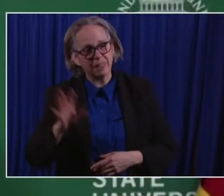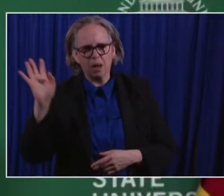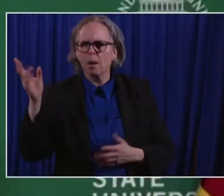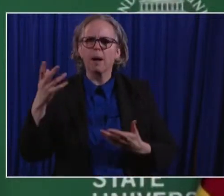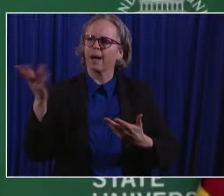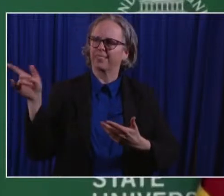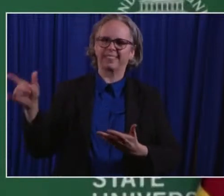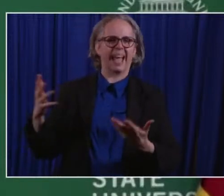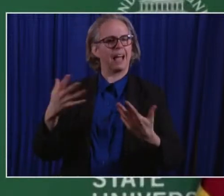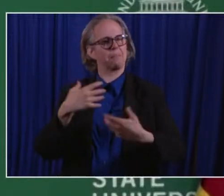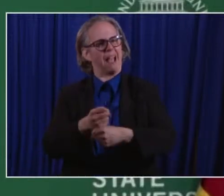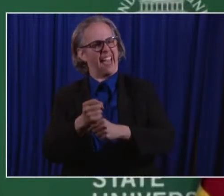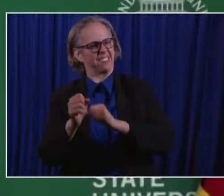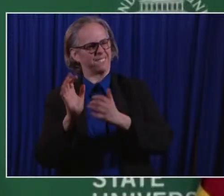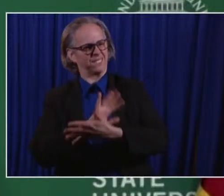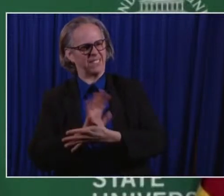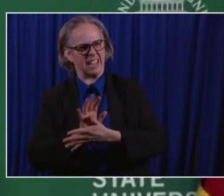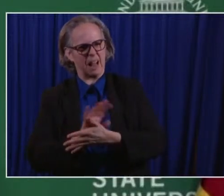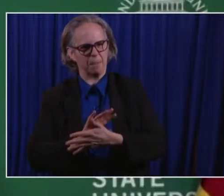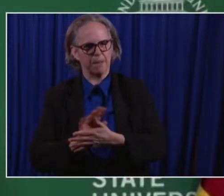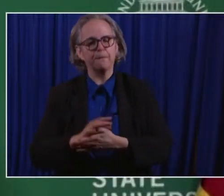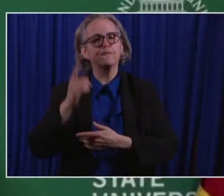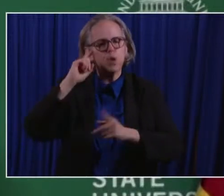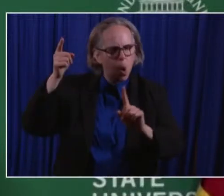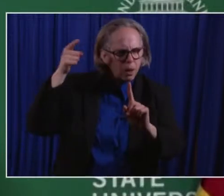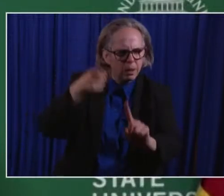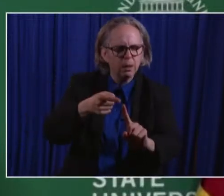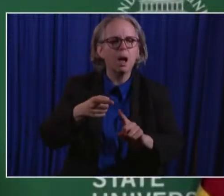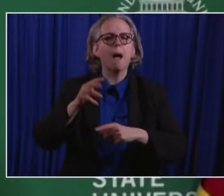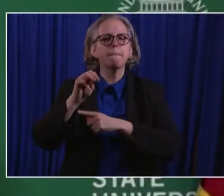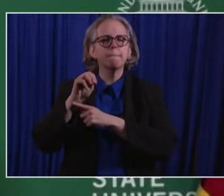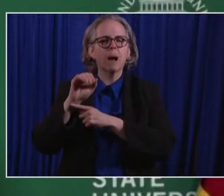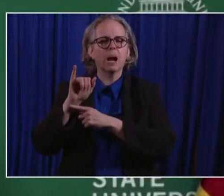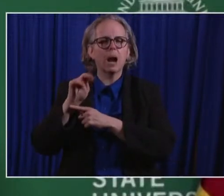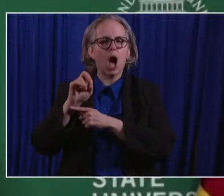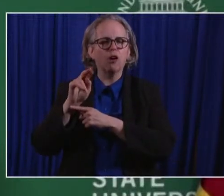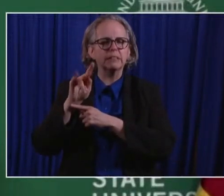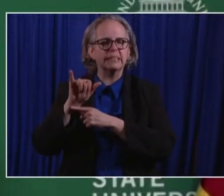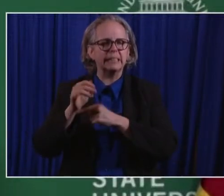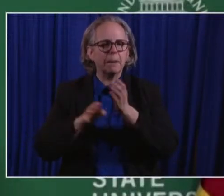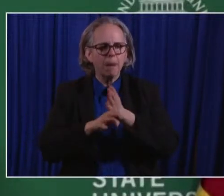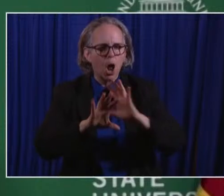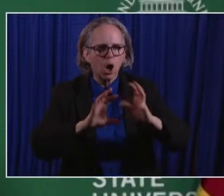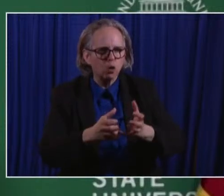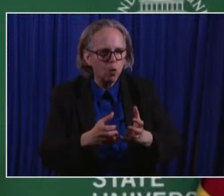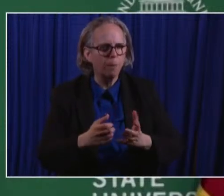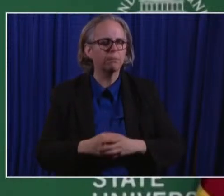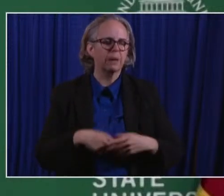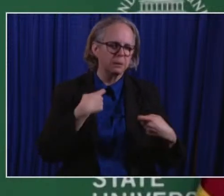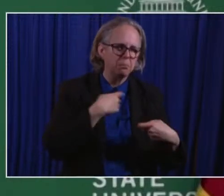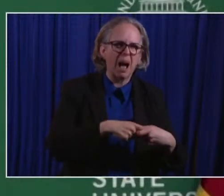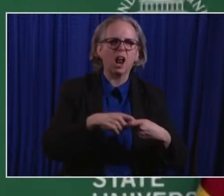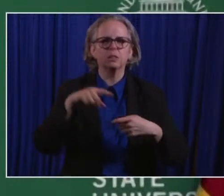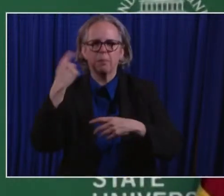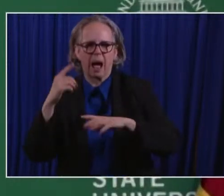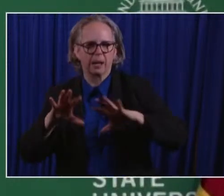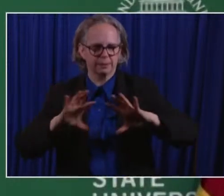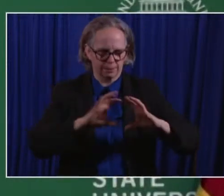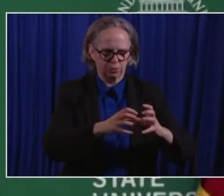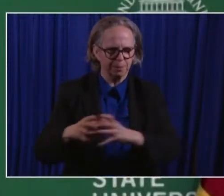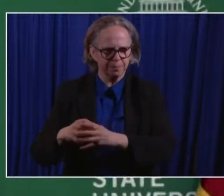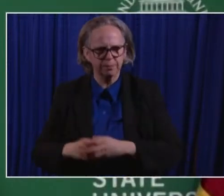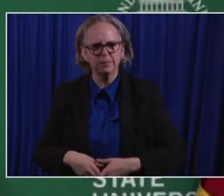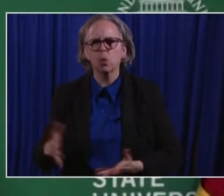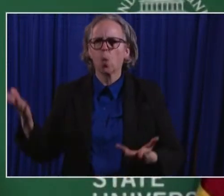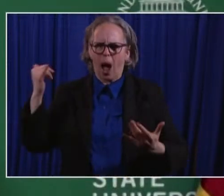get the vaccine, but also reminds people why it's so important that each of us take it to protect our families, our friends,